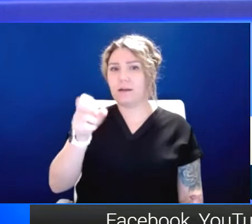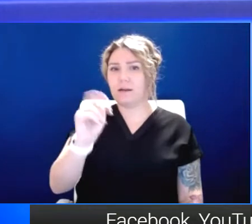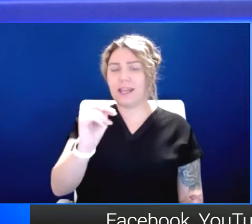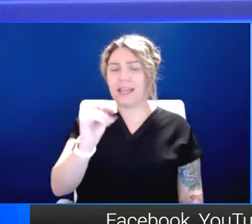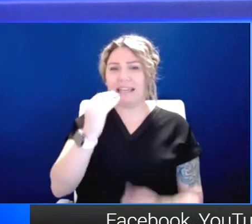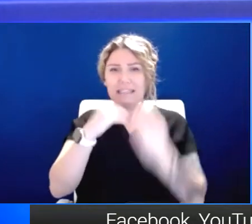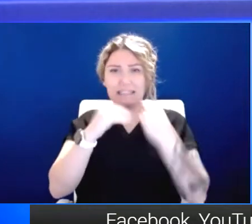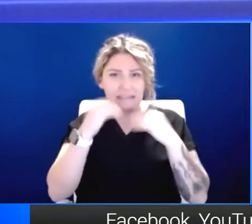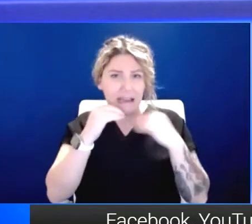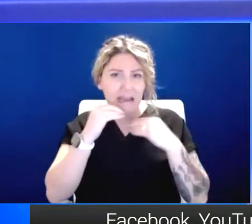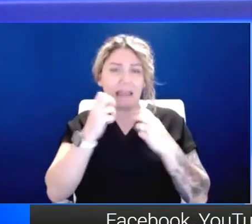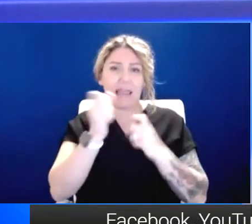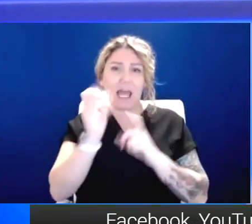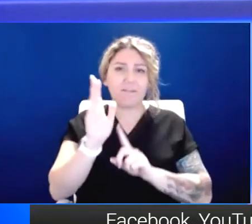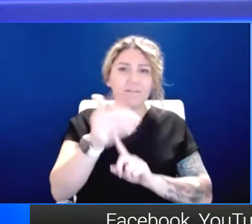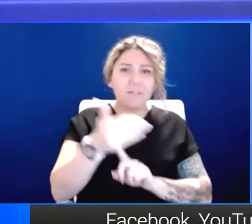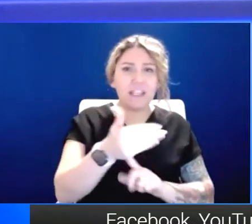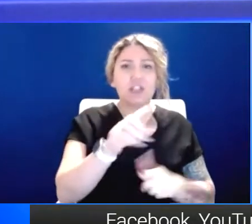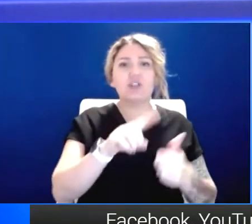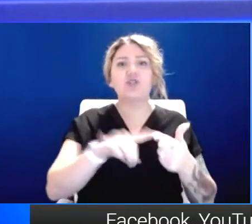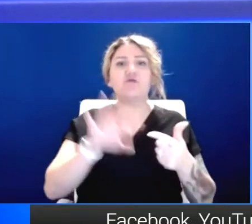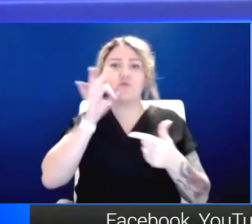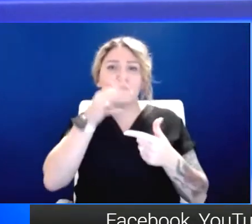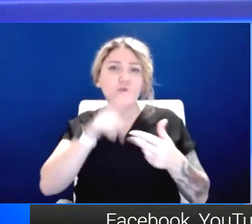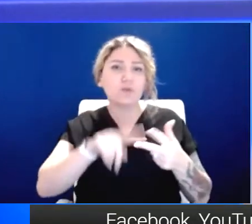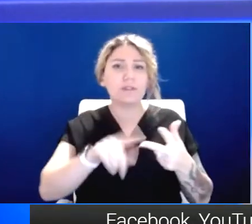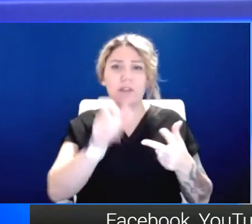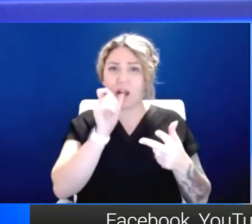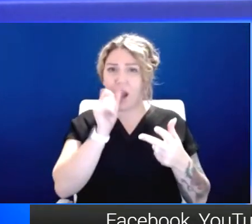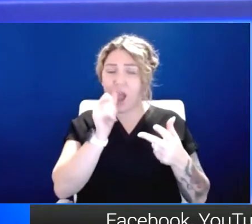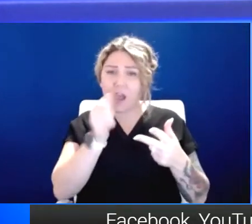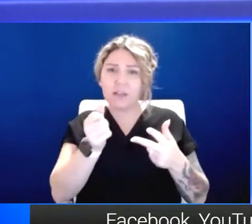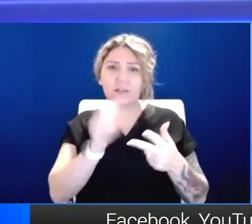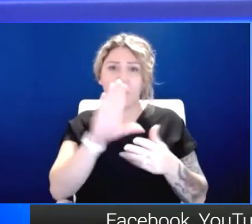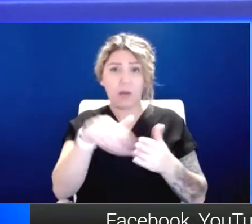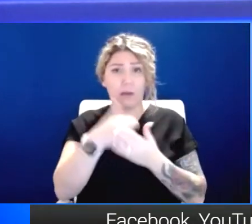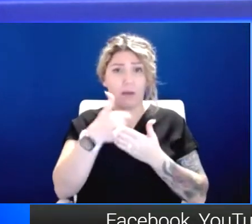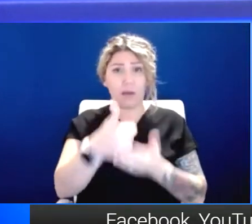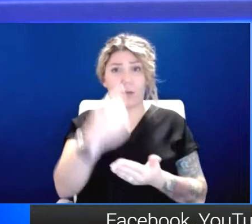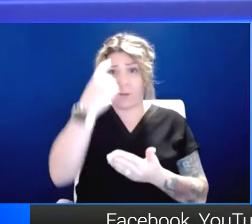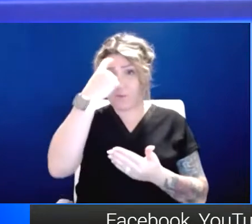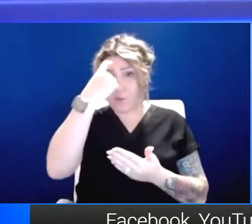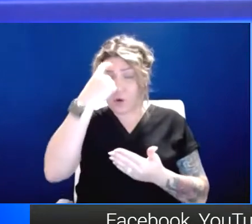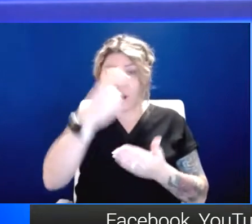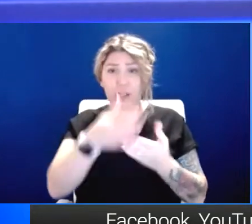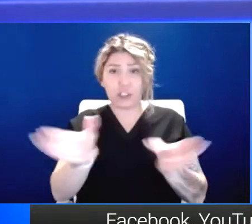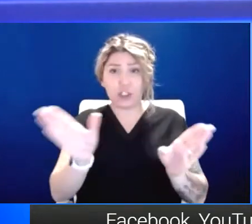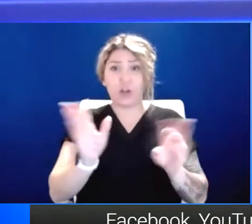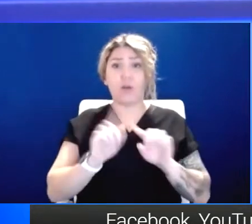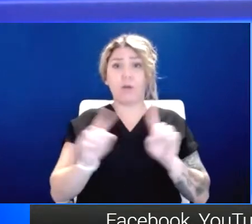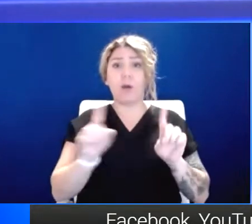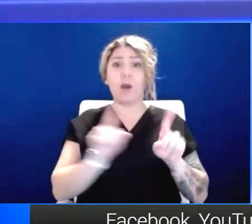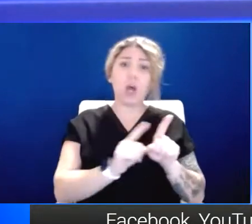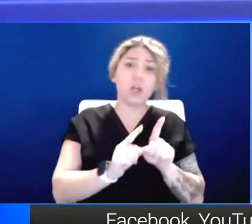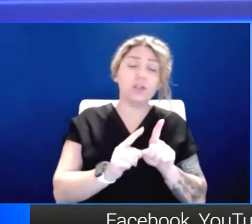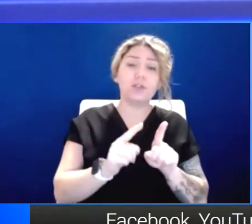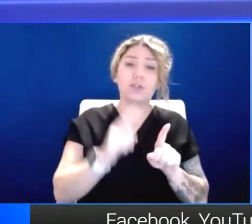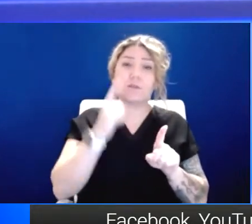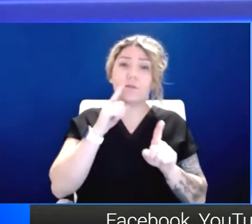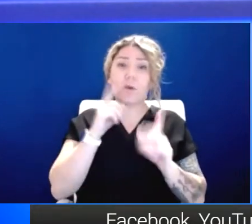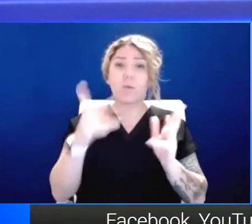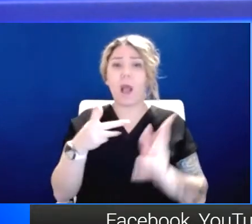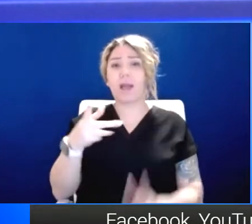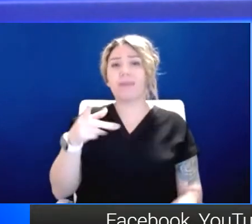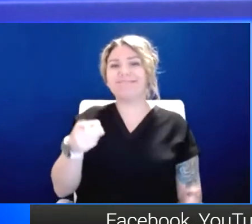of fish, a lot of fruits, nuts is really helpful for brain in general, but may also be helpful for Parkinson's disease